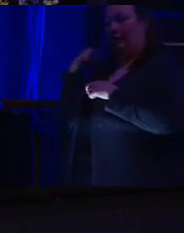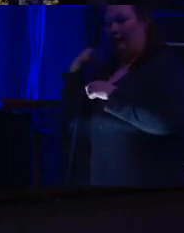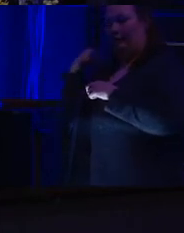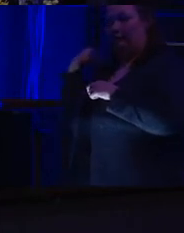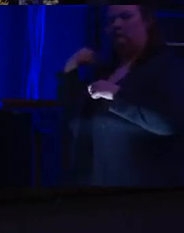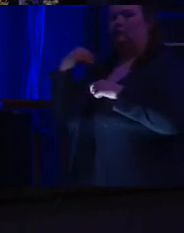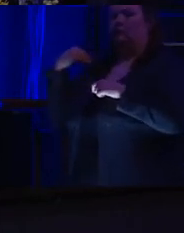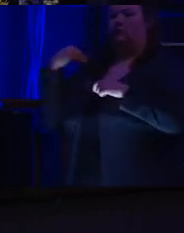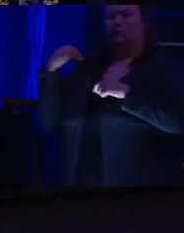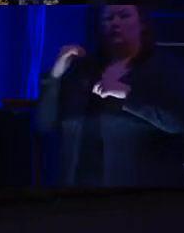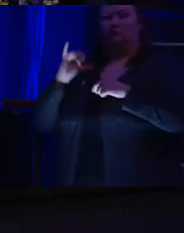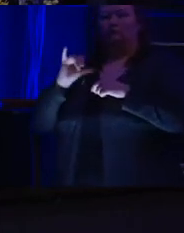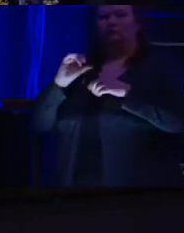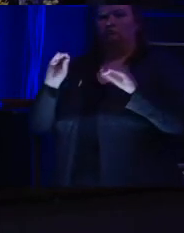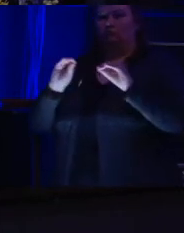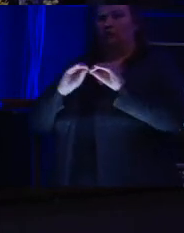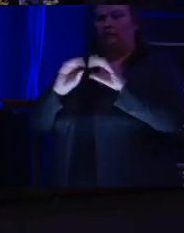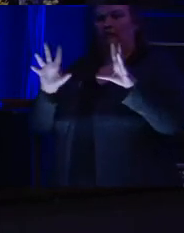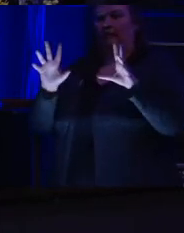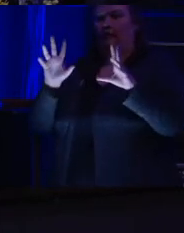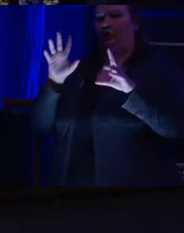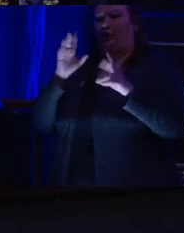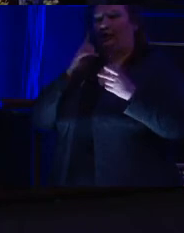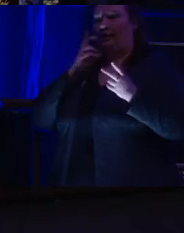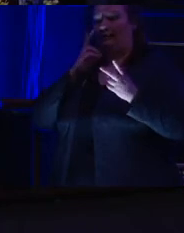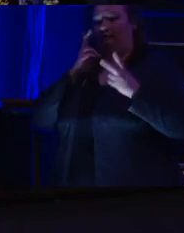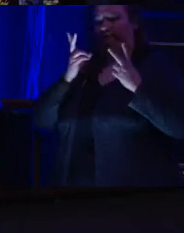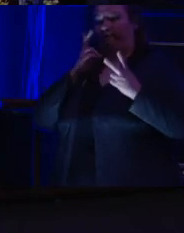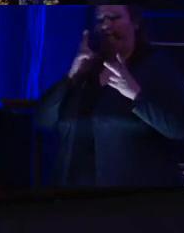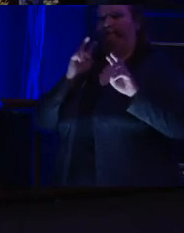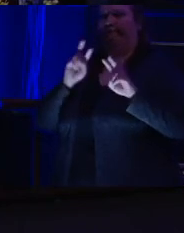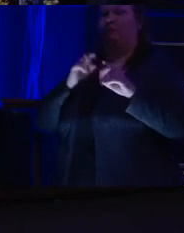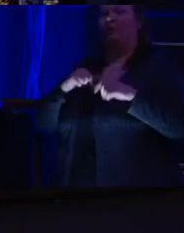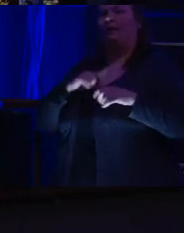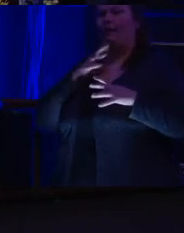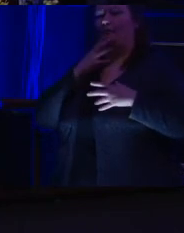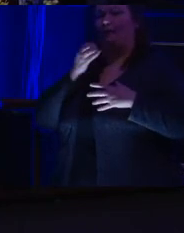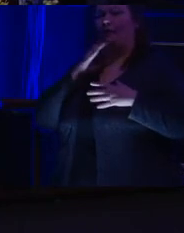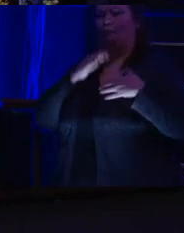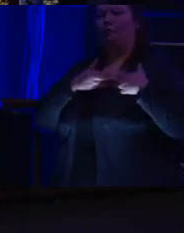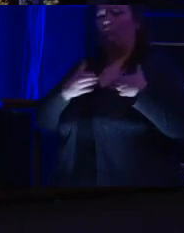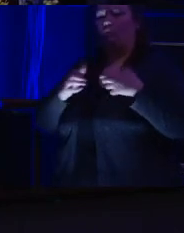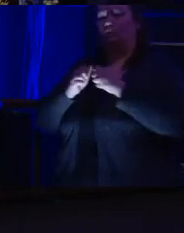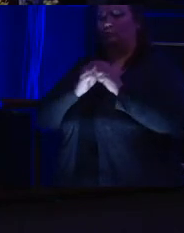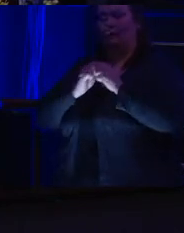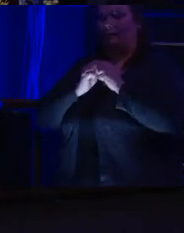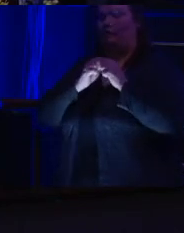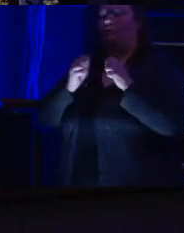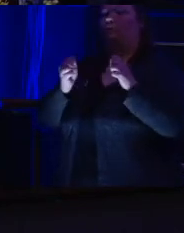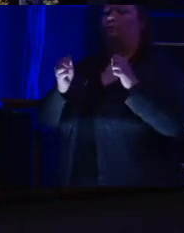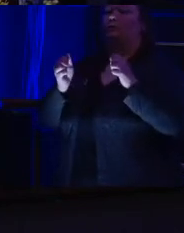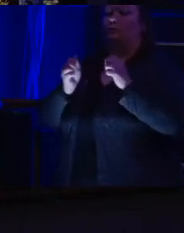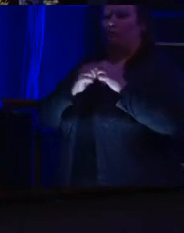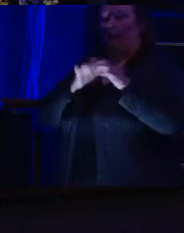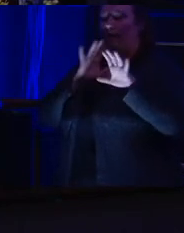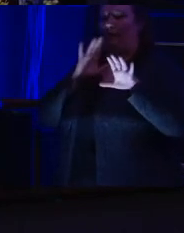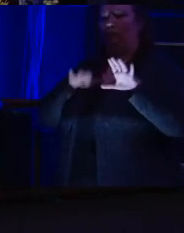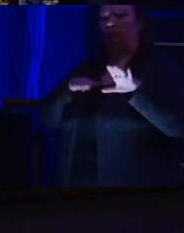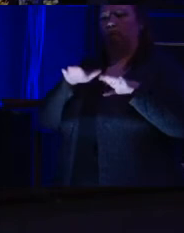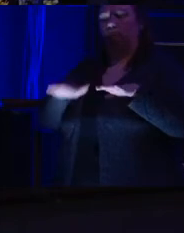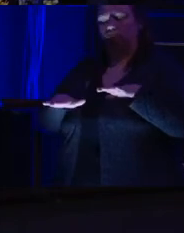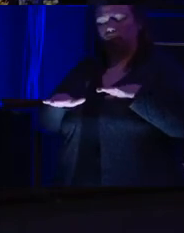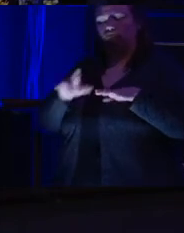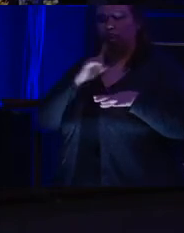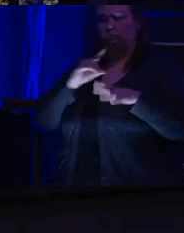way, with clear eyes, in plain sight, we can better move forward together with a firm step for